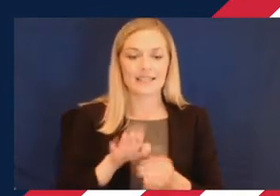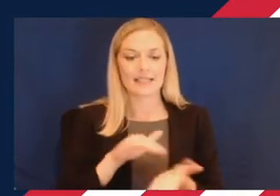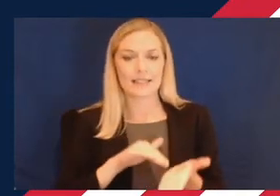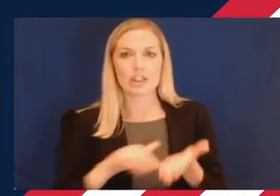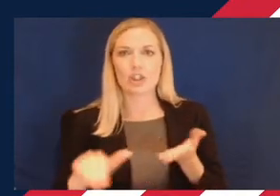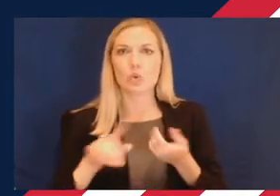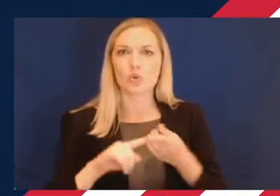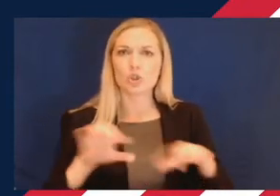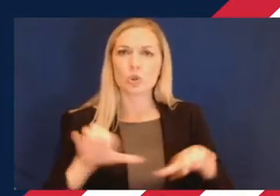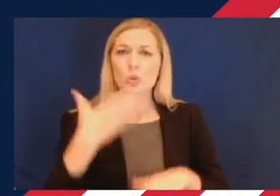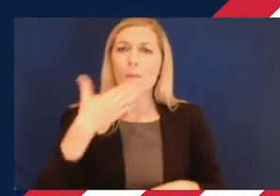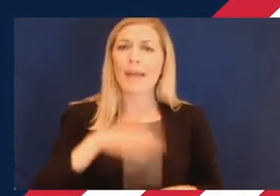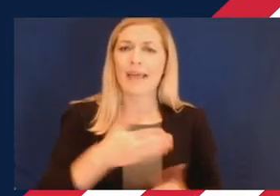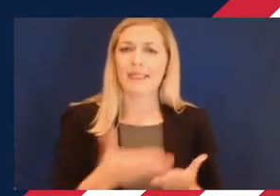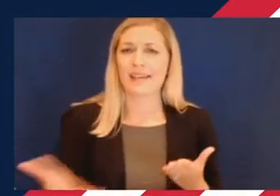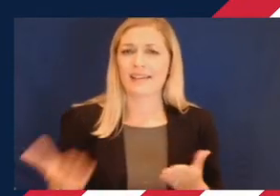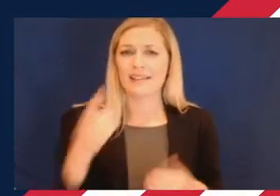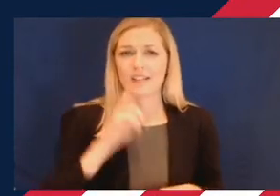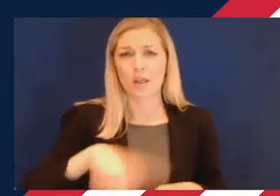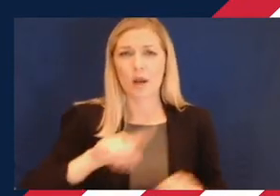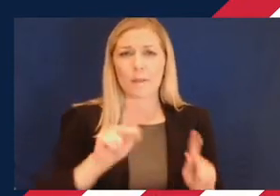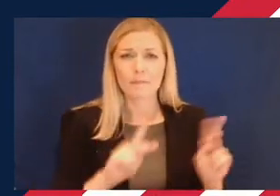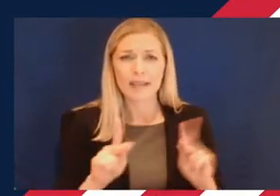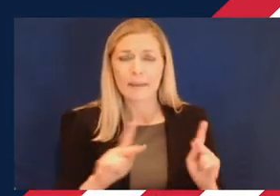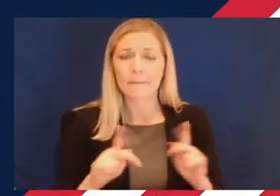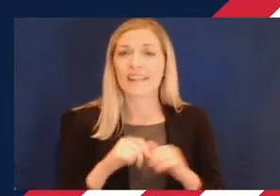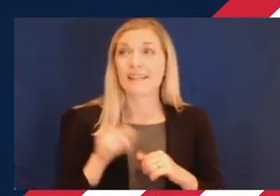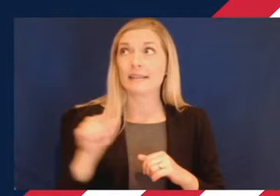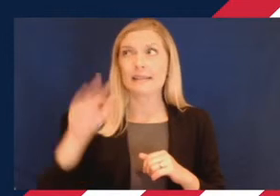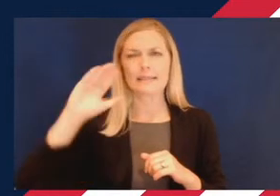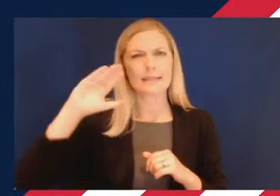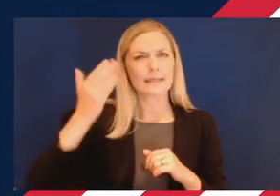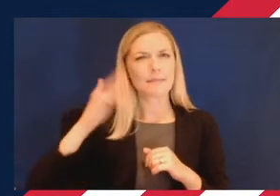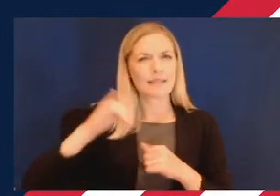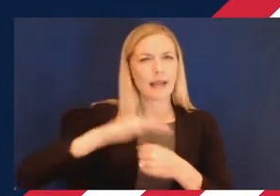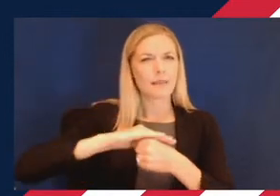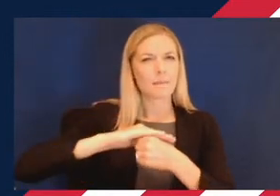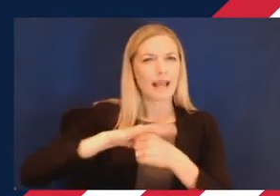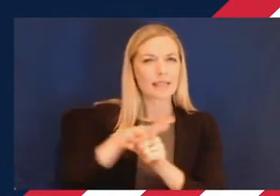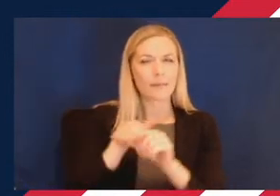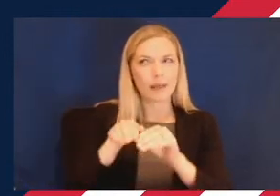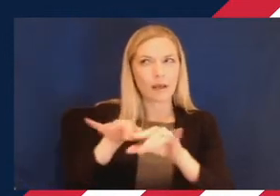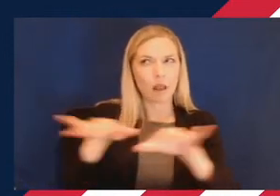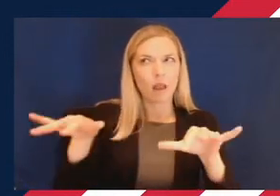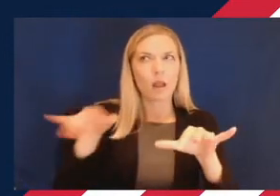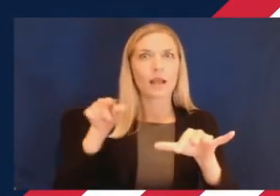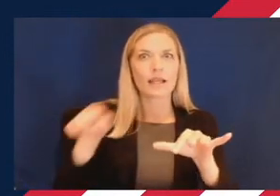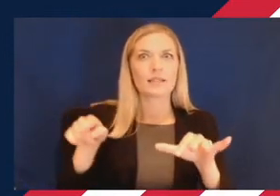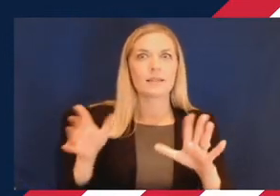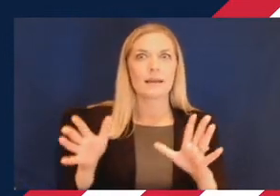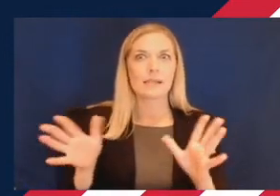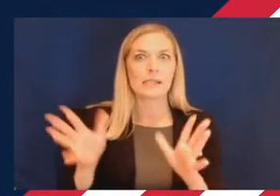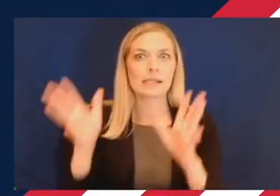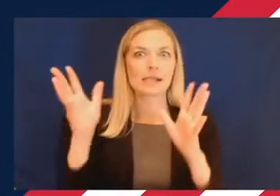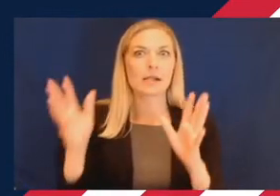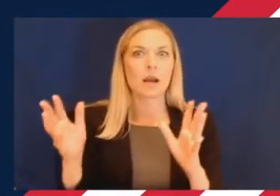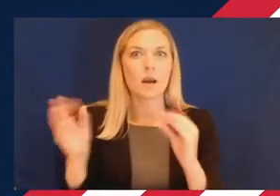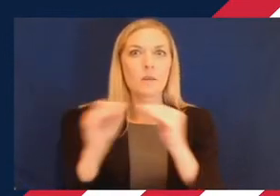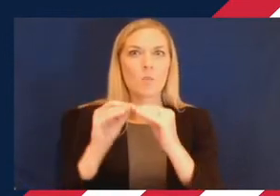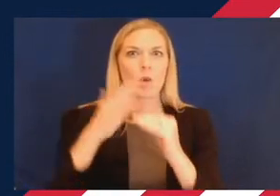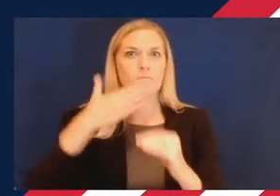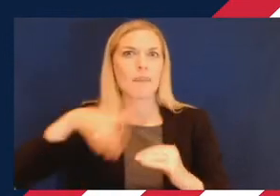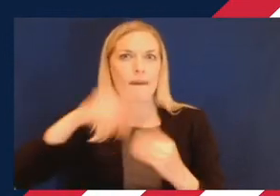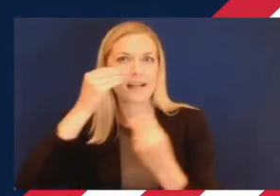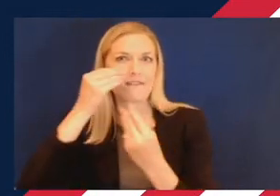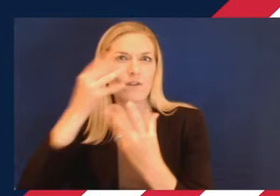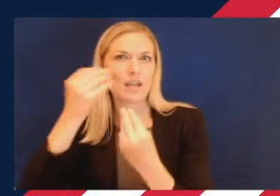and sort of fanning the flames of misinformation around the pandemic, which makes it really harder for public health officials and humanitarians around the